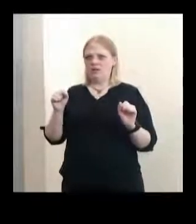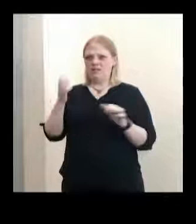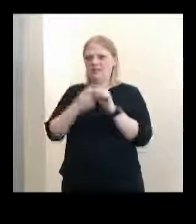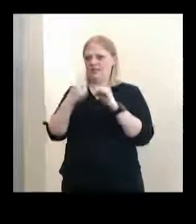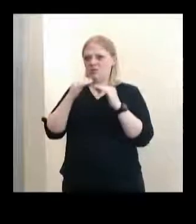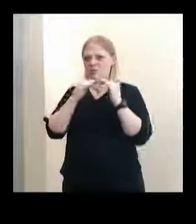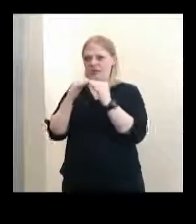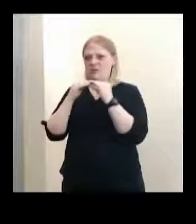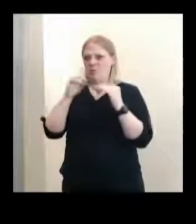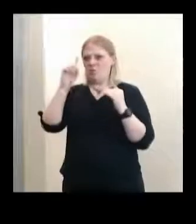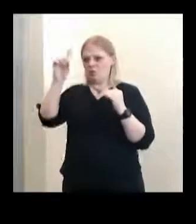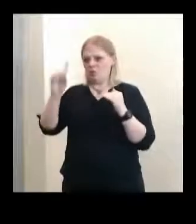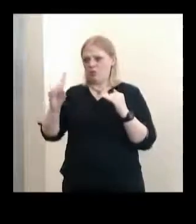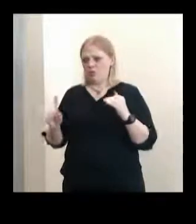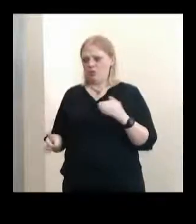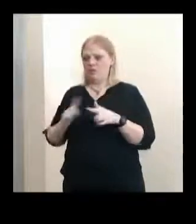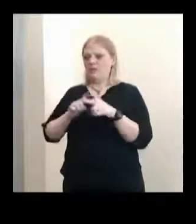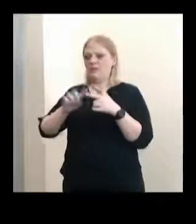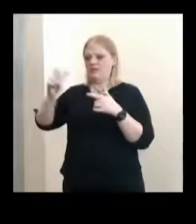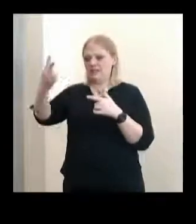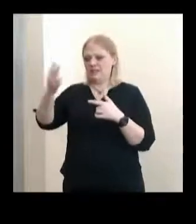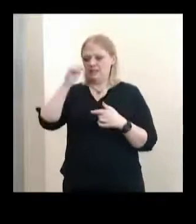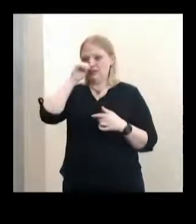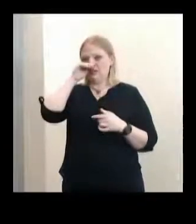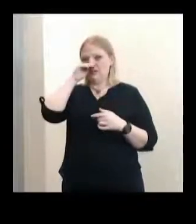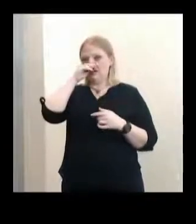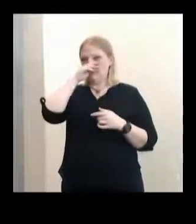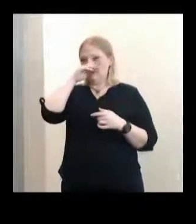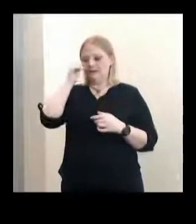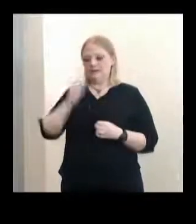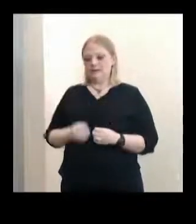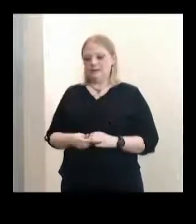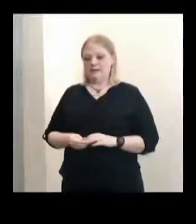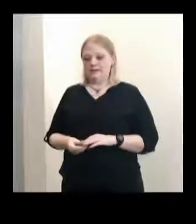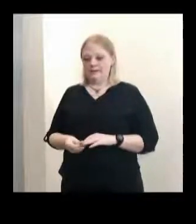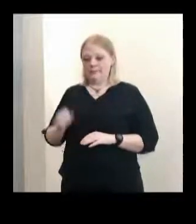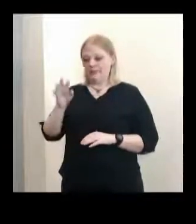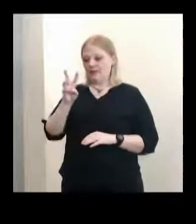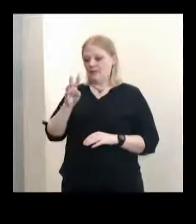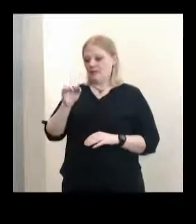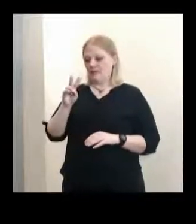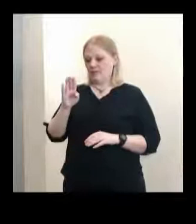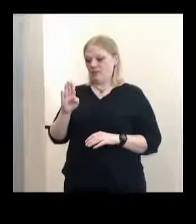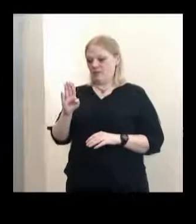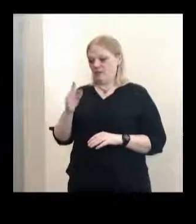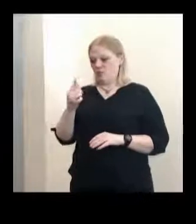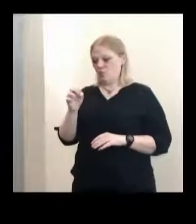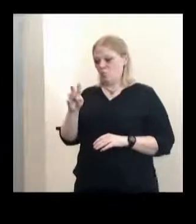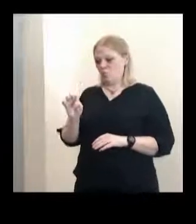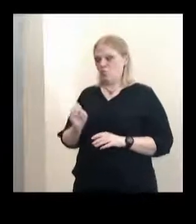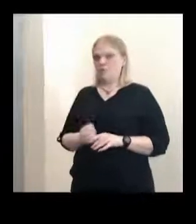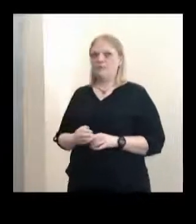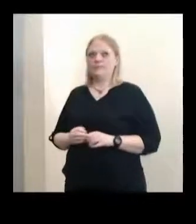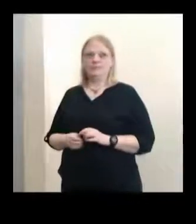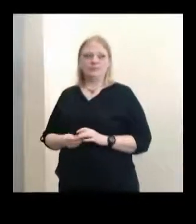1 question, and then we'll come back for a second round. WIVB Channel 4, George Rickert.